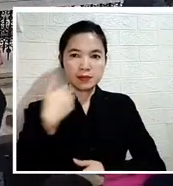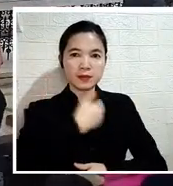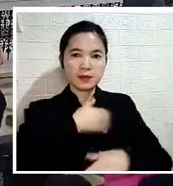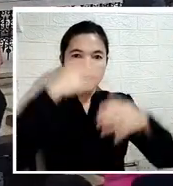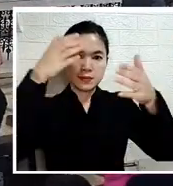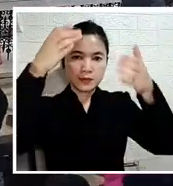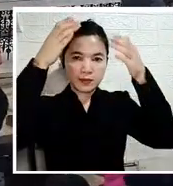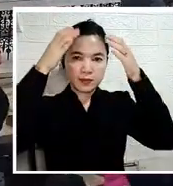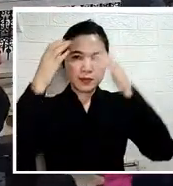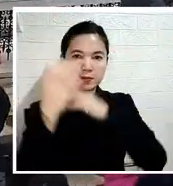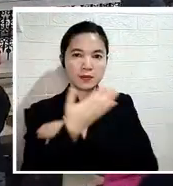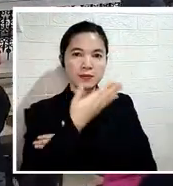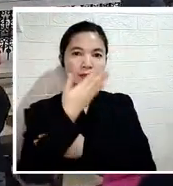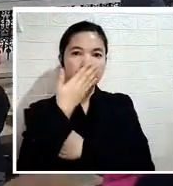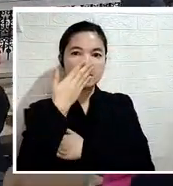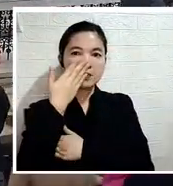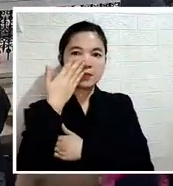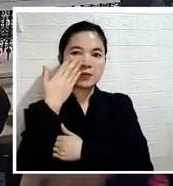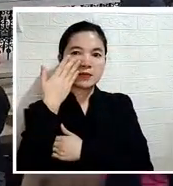ti